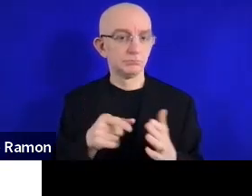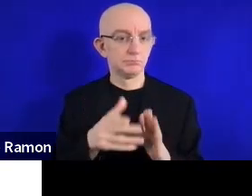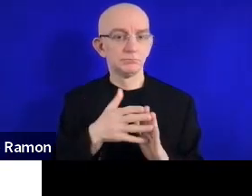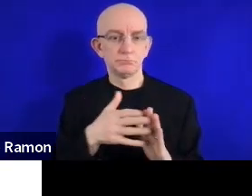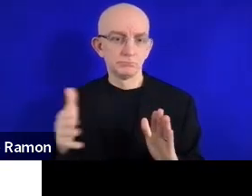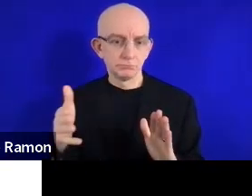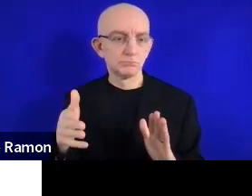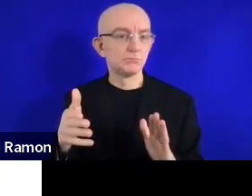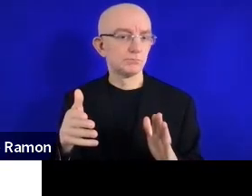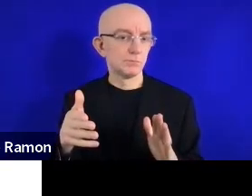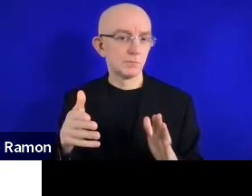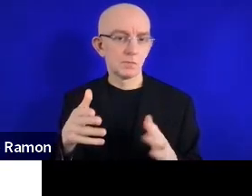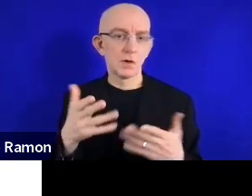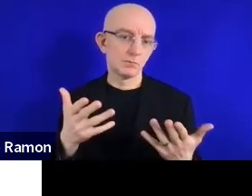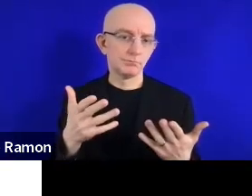to $7.